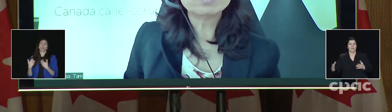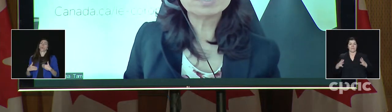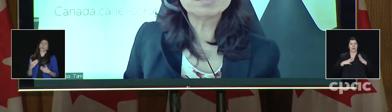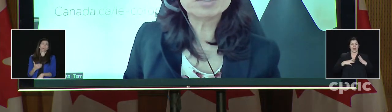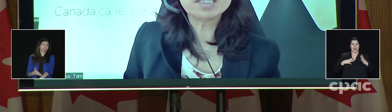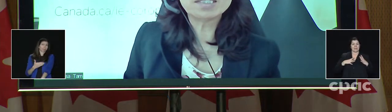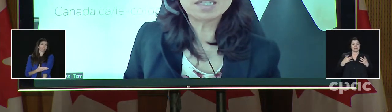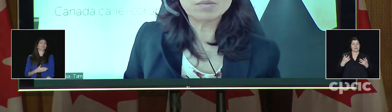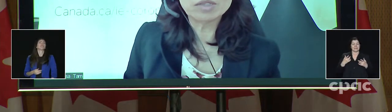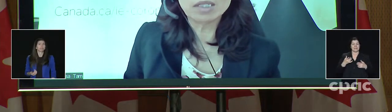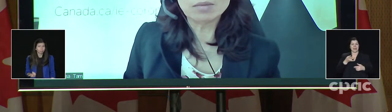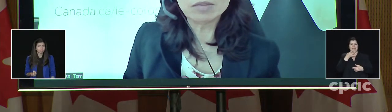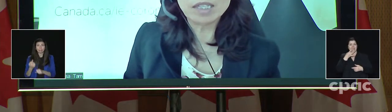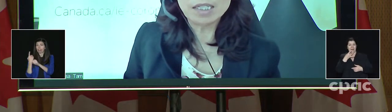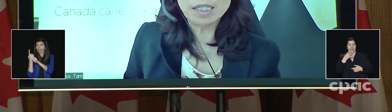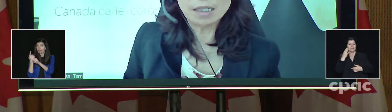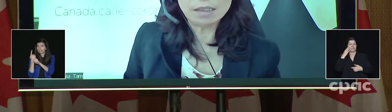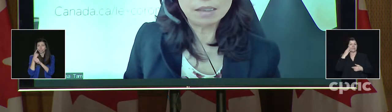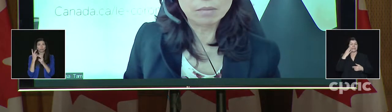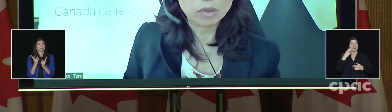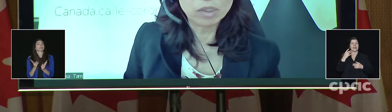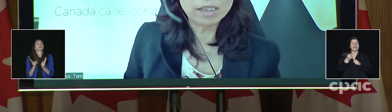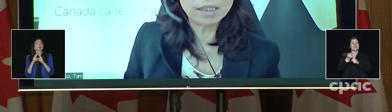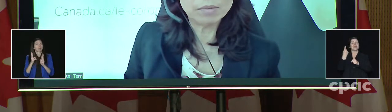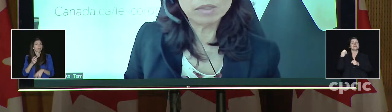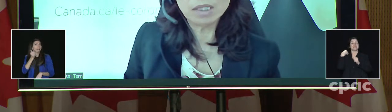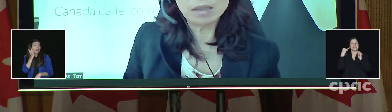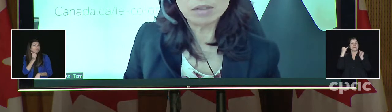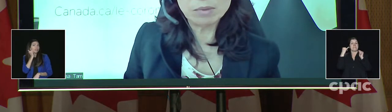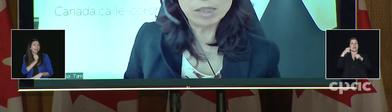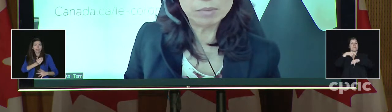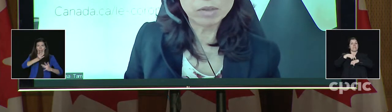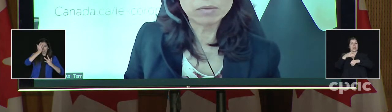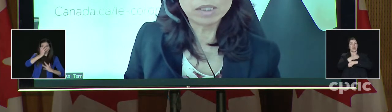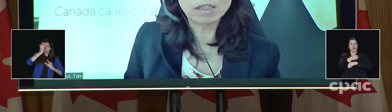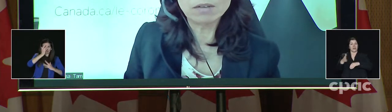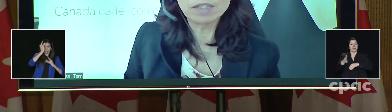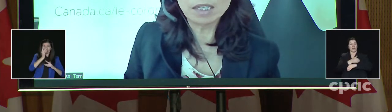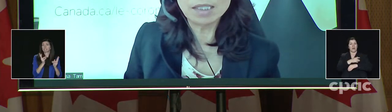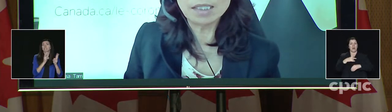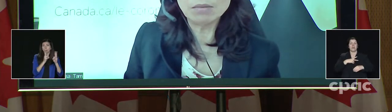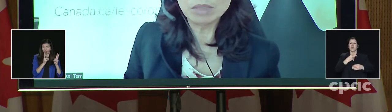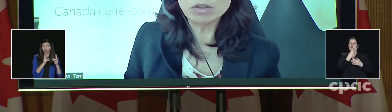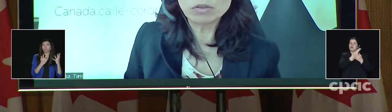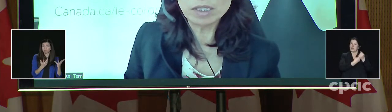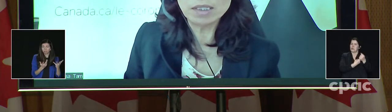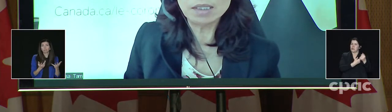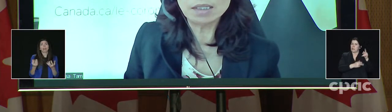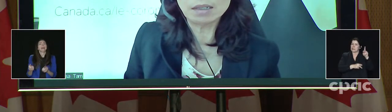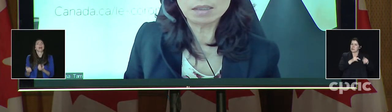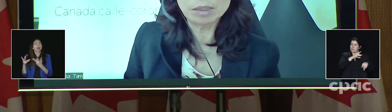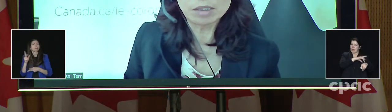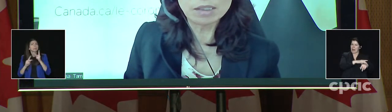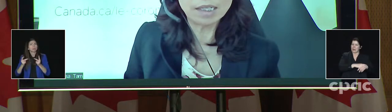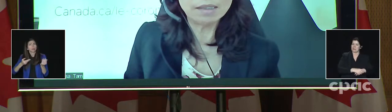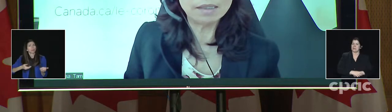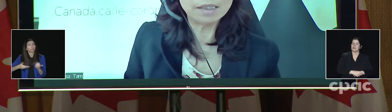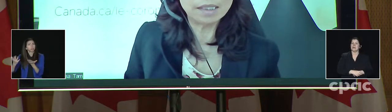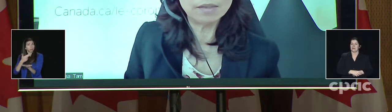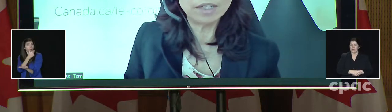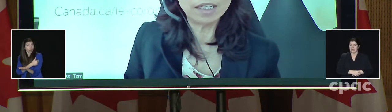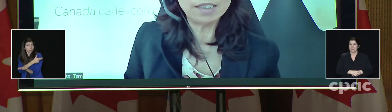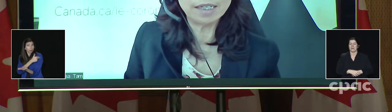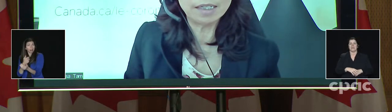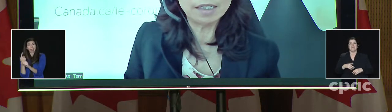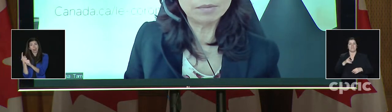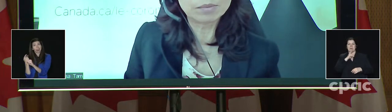we were experiencing double the number of daily cases and more than double the number of people with COVID-19 being treated in hospitals and in